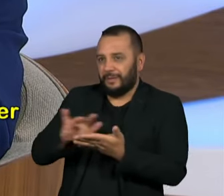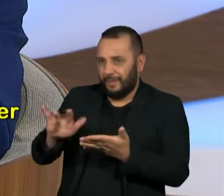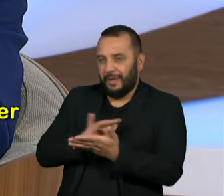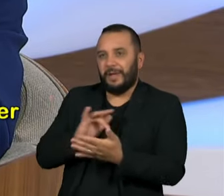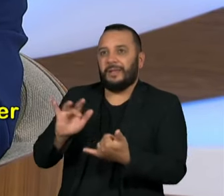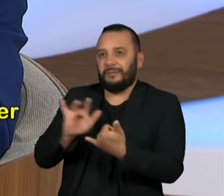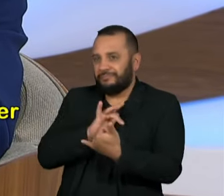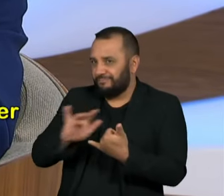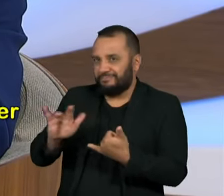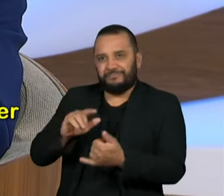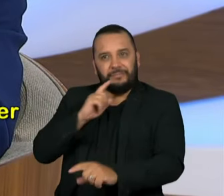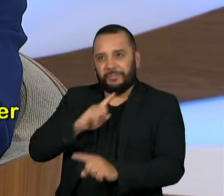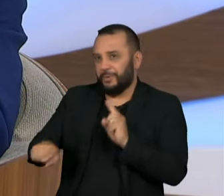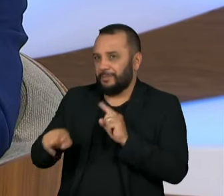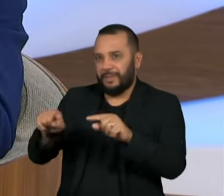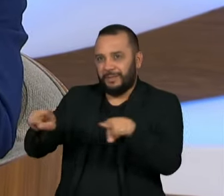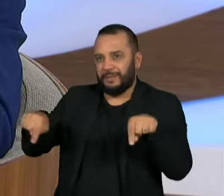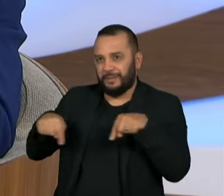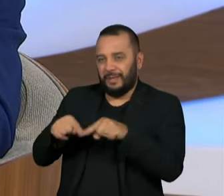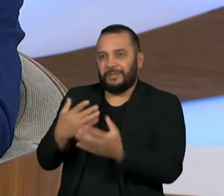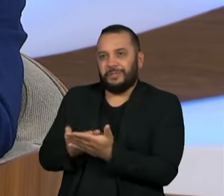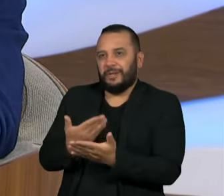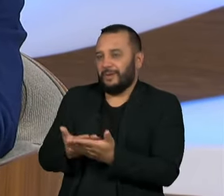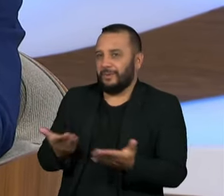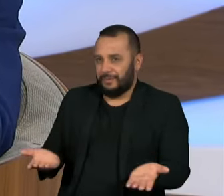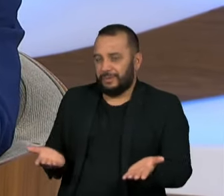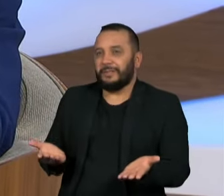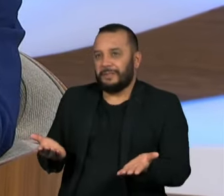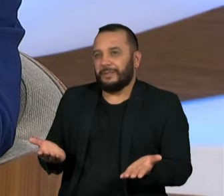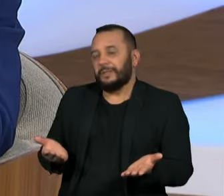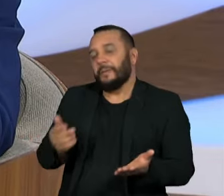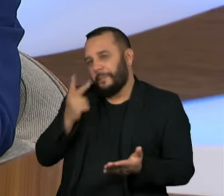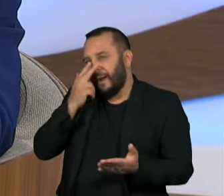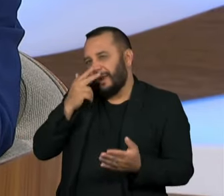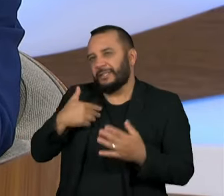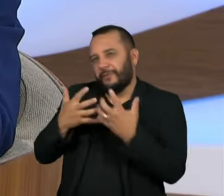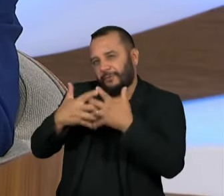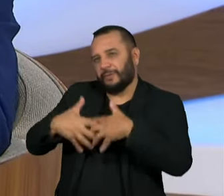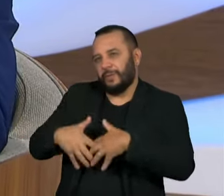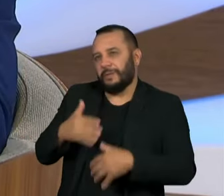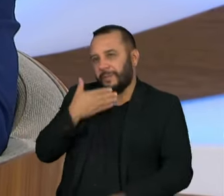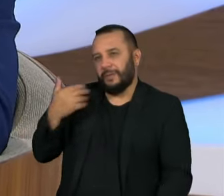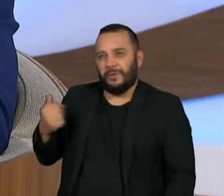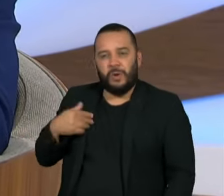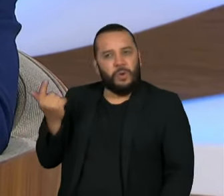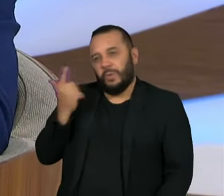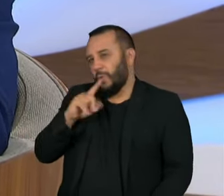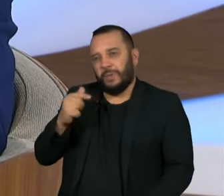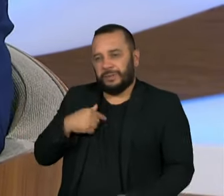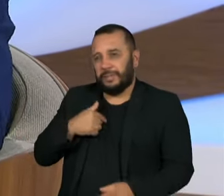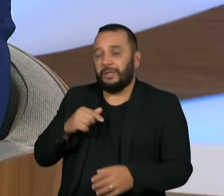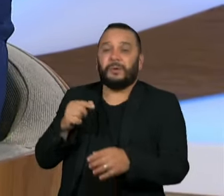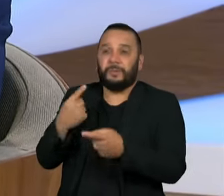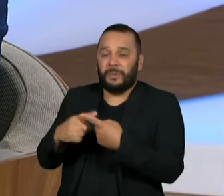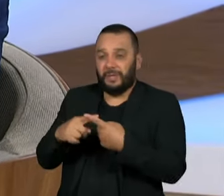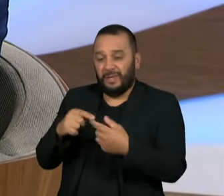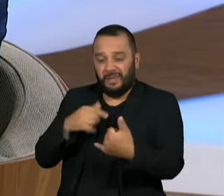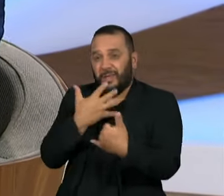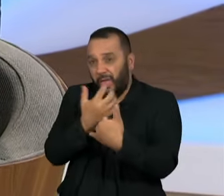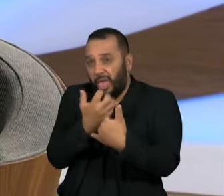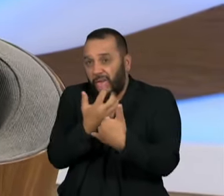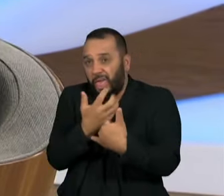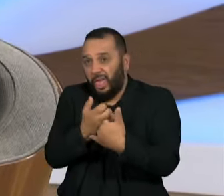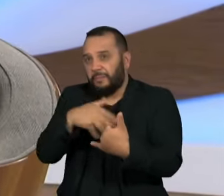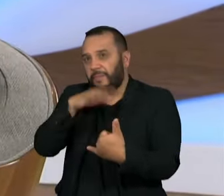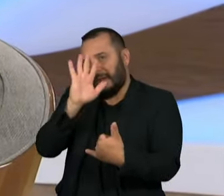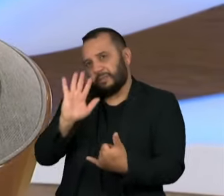electronic devices in the classroom. And it does seem to work better. I can't compete with that. So until